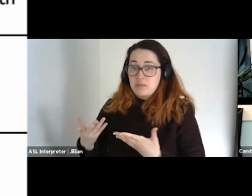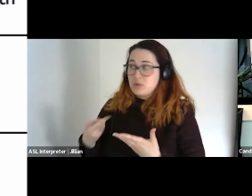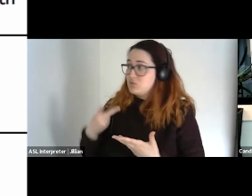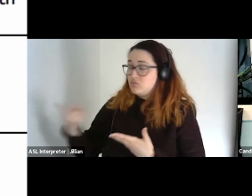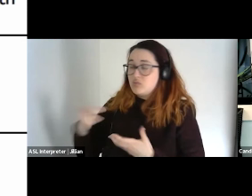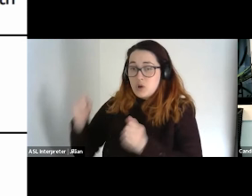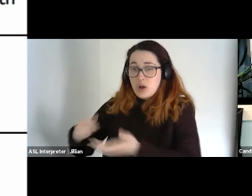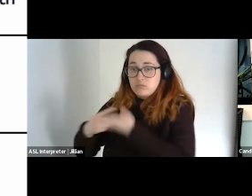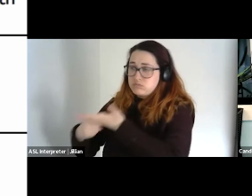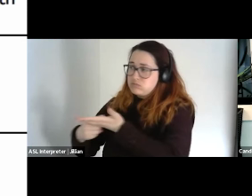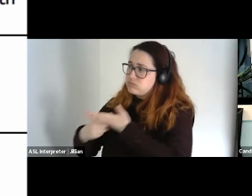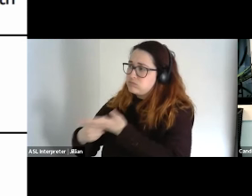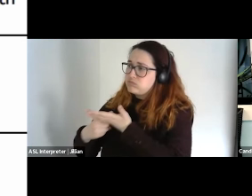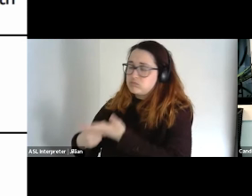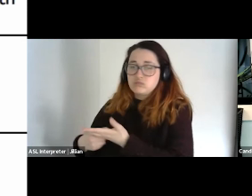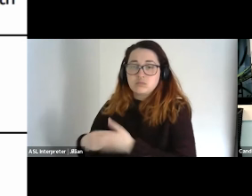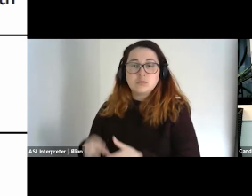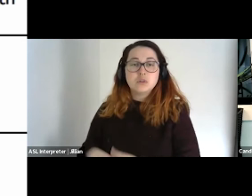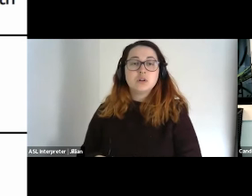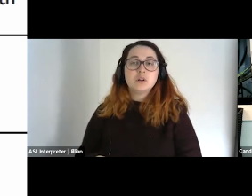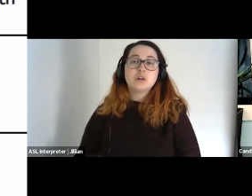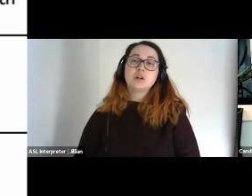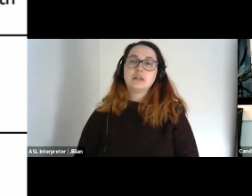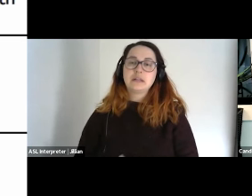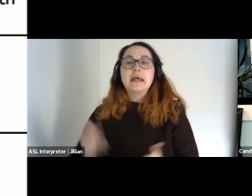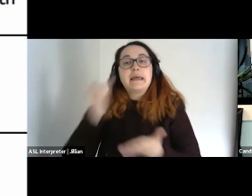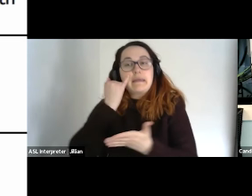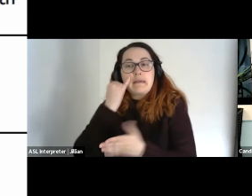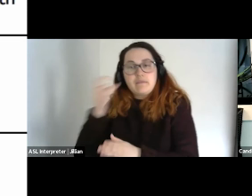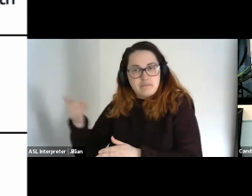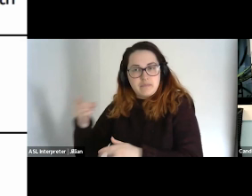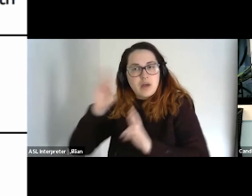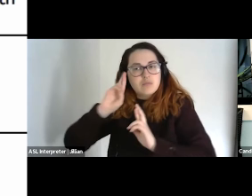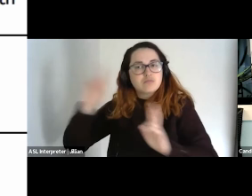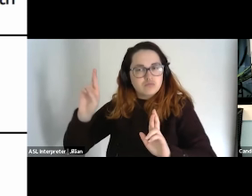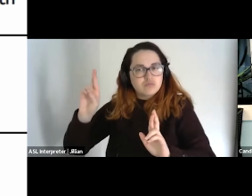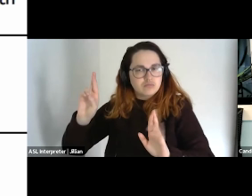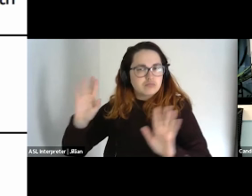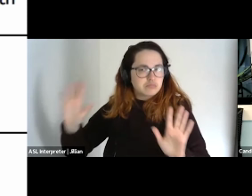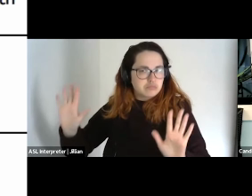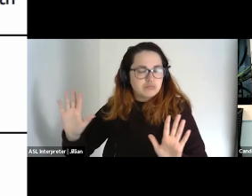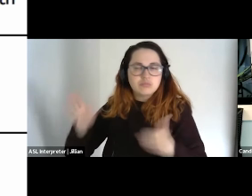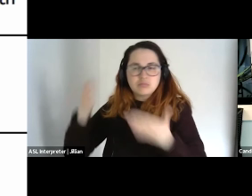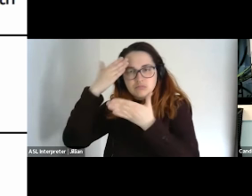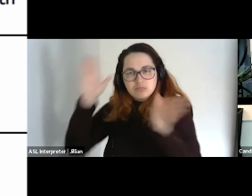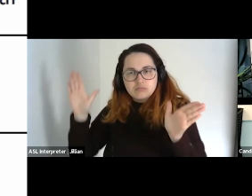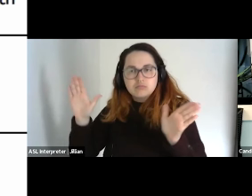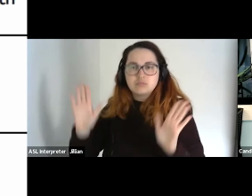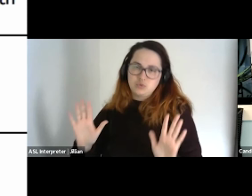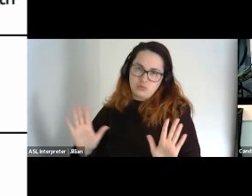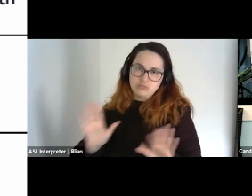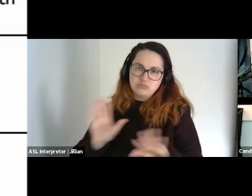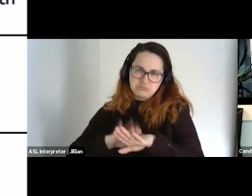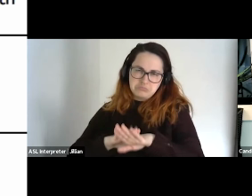them. Okay. Of course, that's if that person is ready and welcoming of it. So please be mindful of